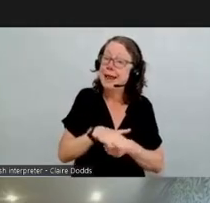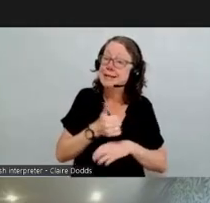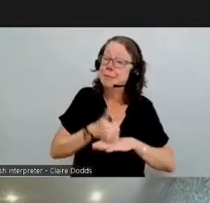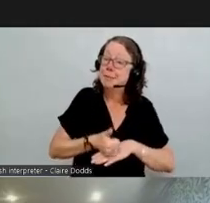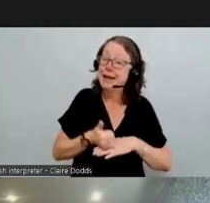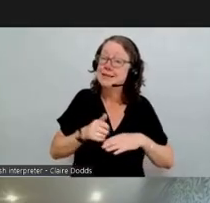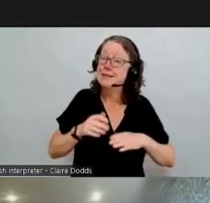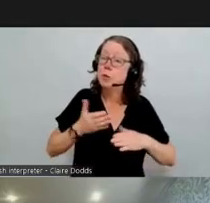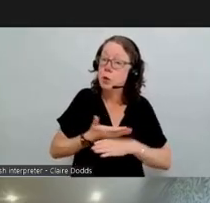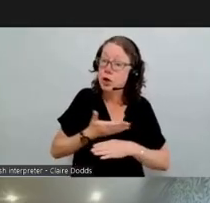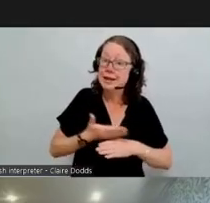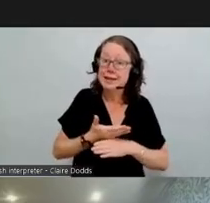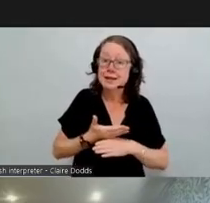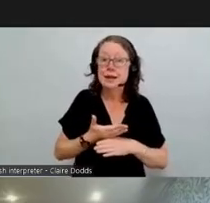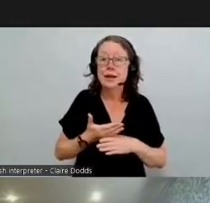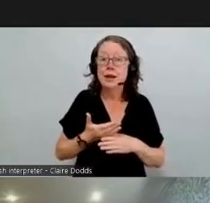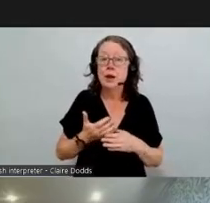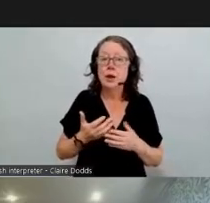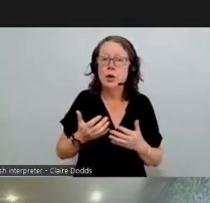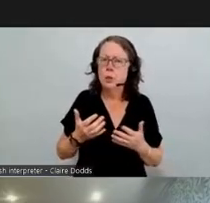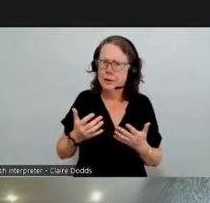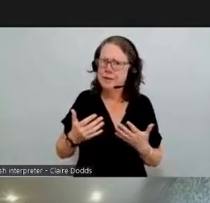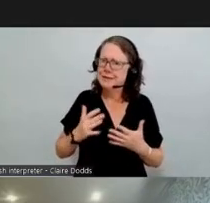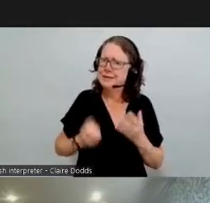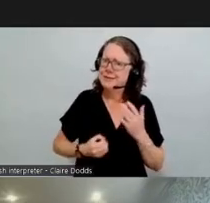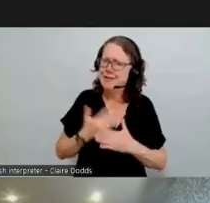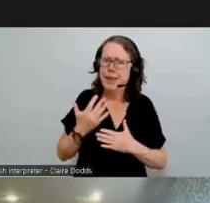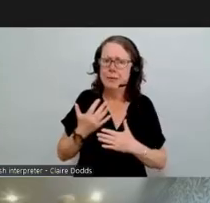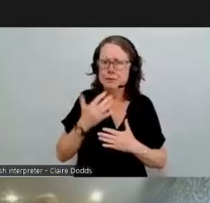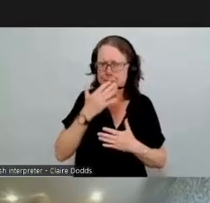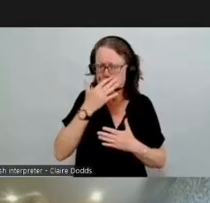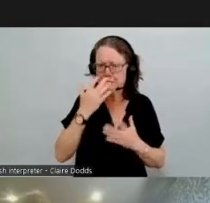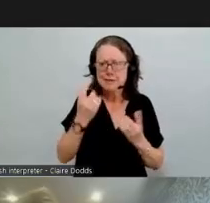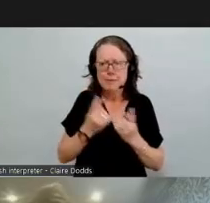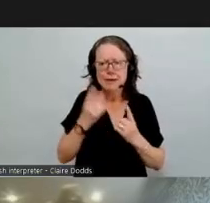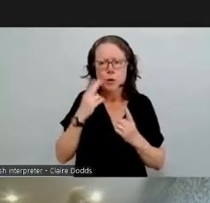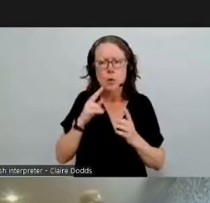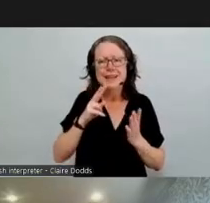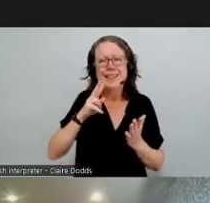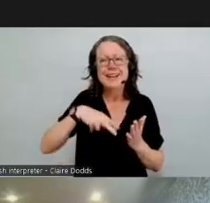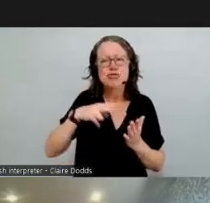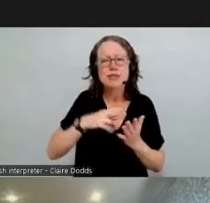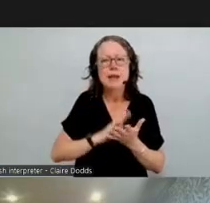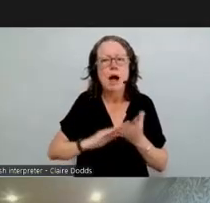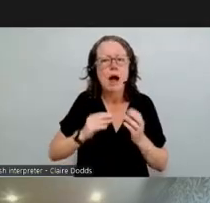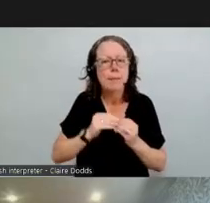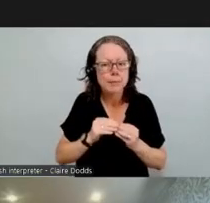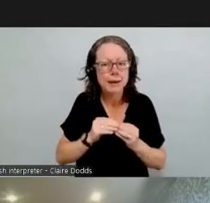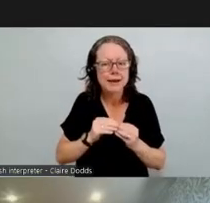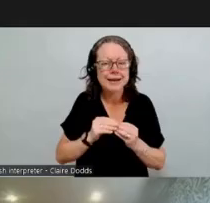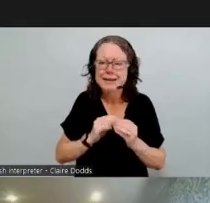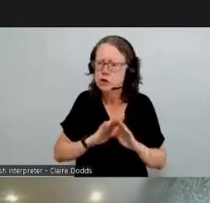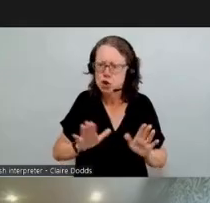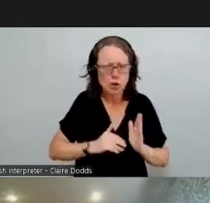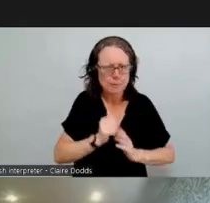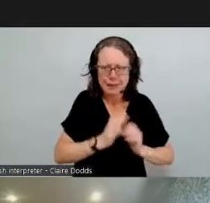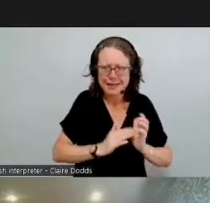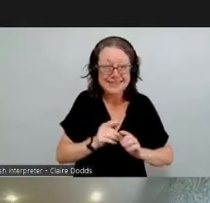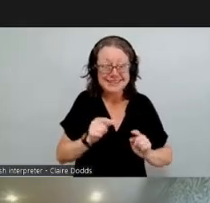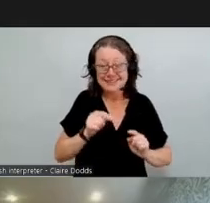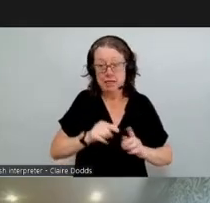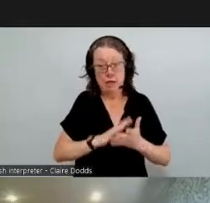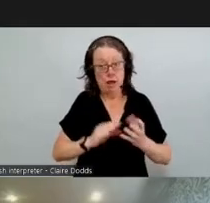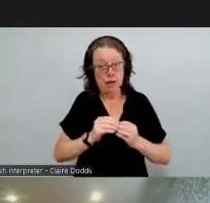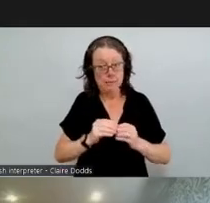we call a literacy hub. This is not a building. The hub is the network of partners, of community